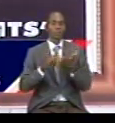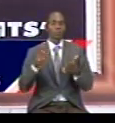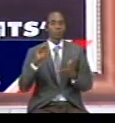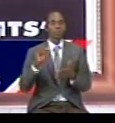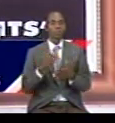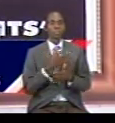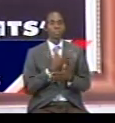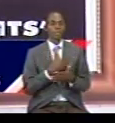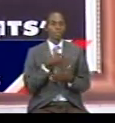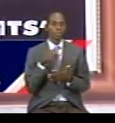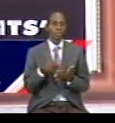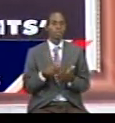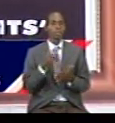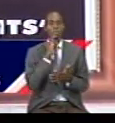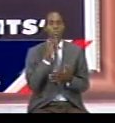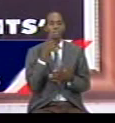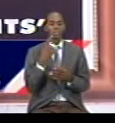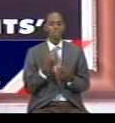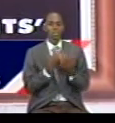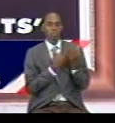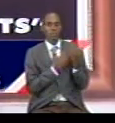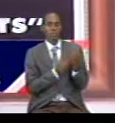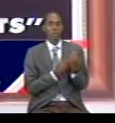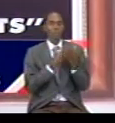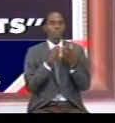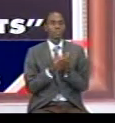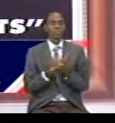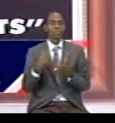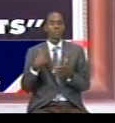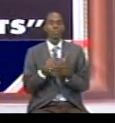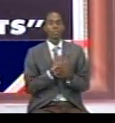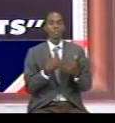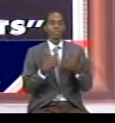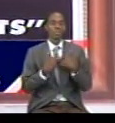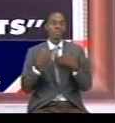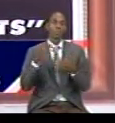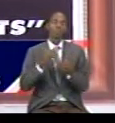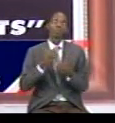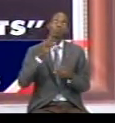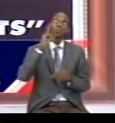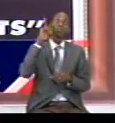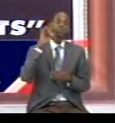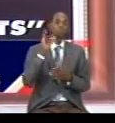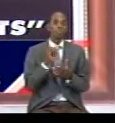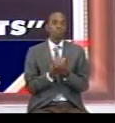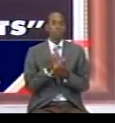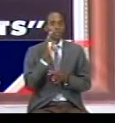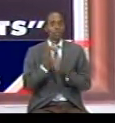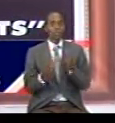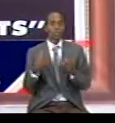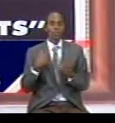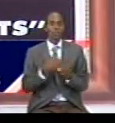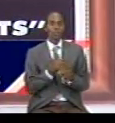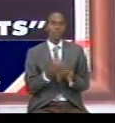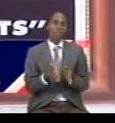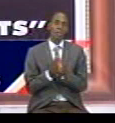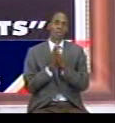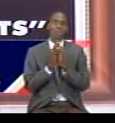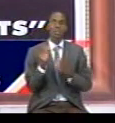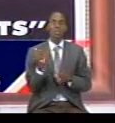14. And this is the confidence that we have in him, that if we ask, tell